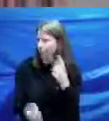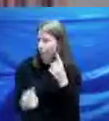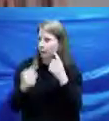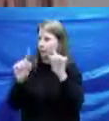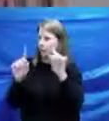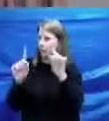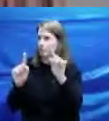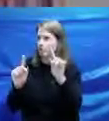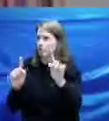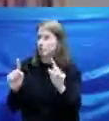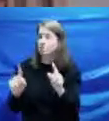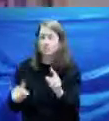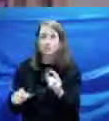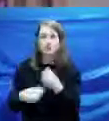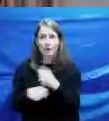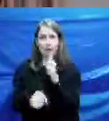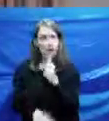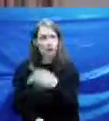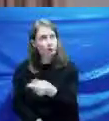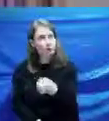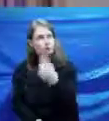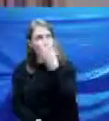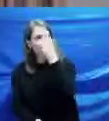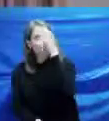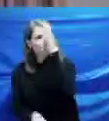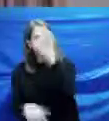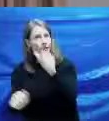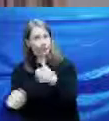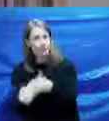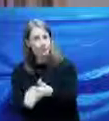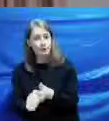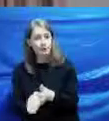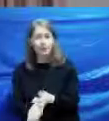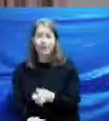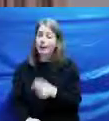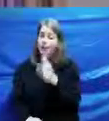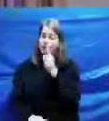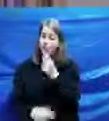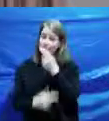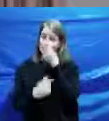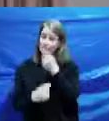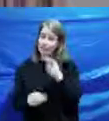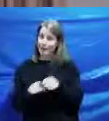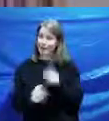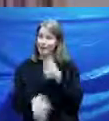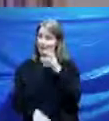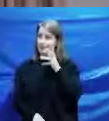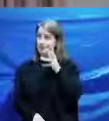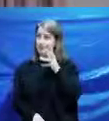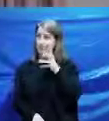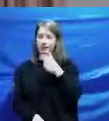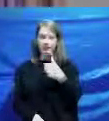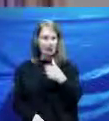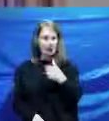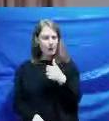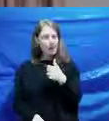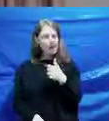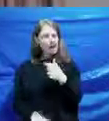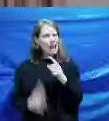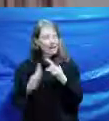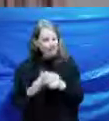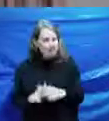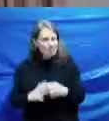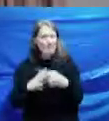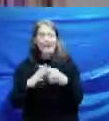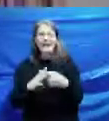this from a parent's perspective, how we teach math at the beginning as if it's not supposed to make sense to kids. At the